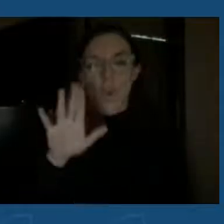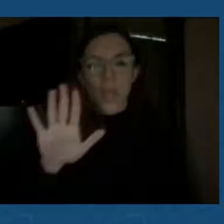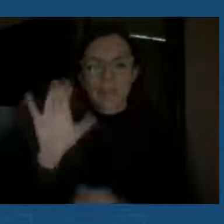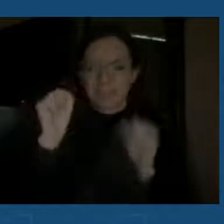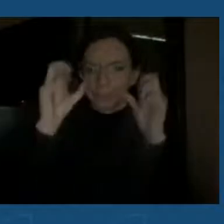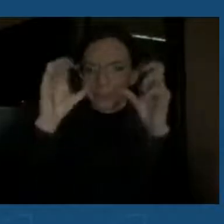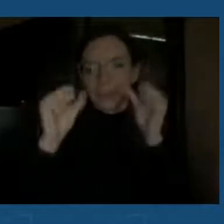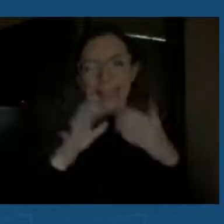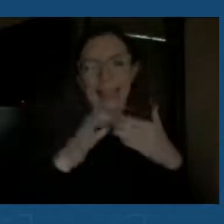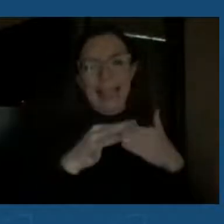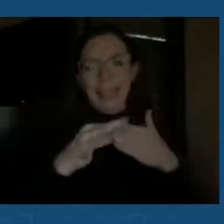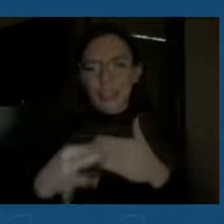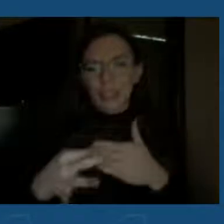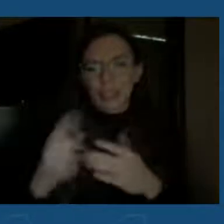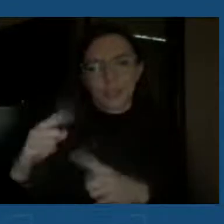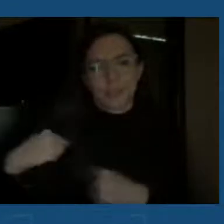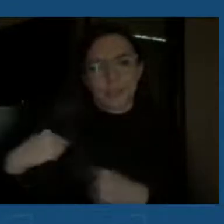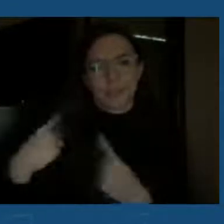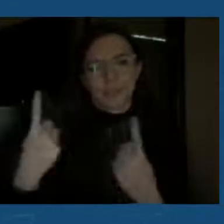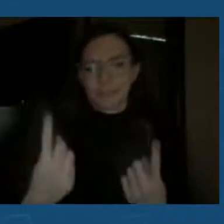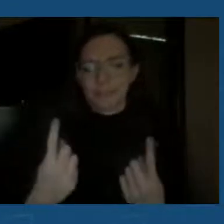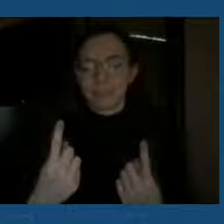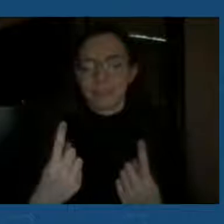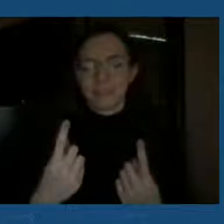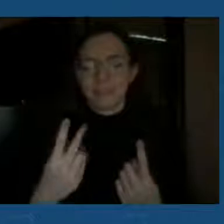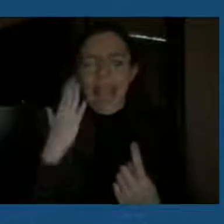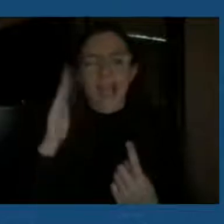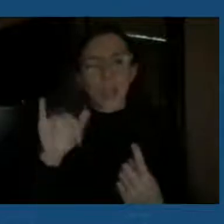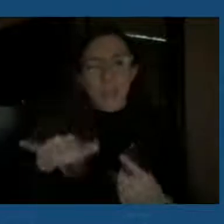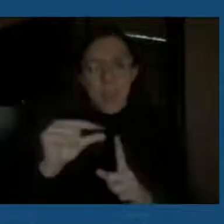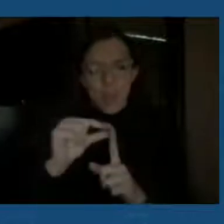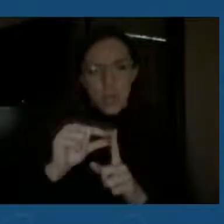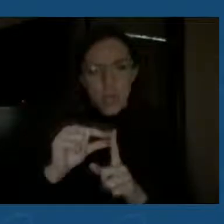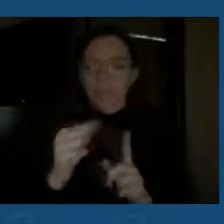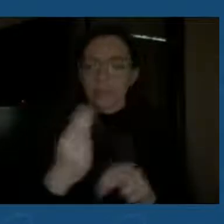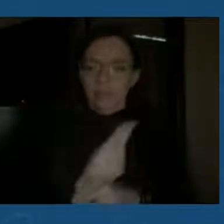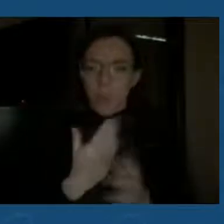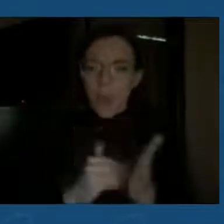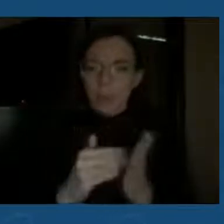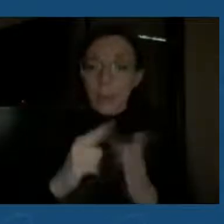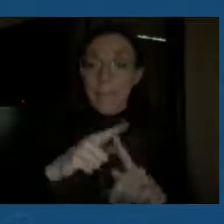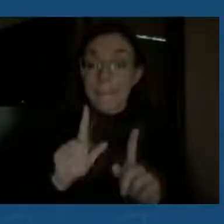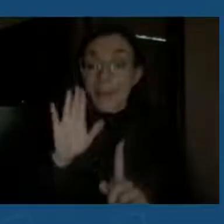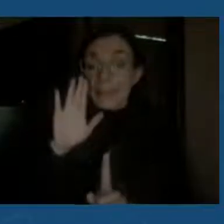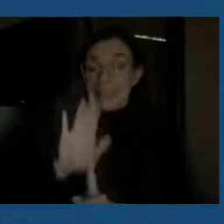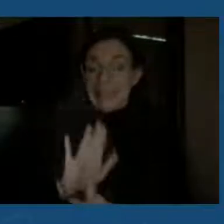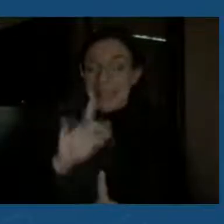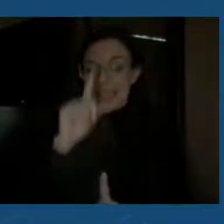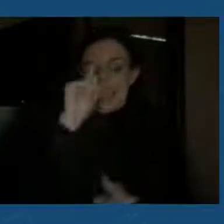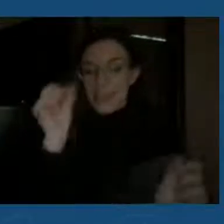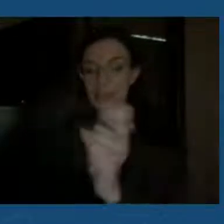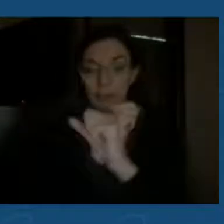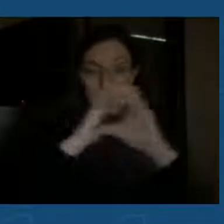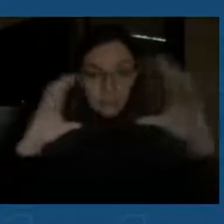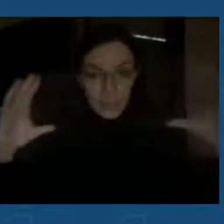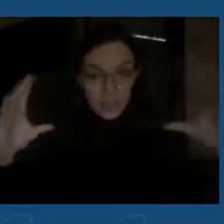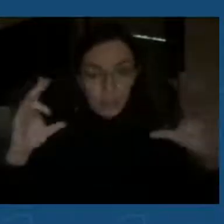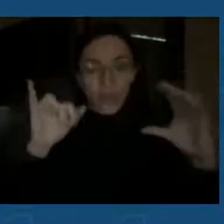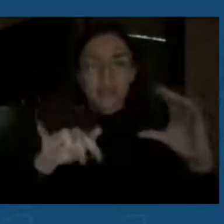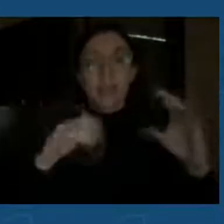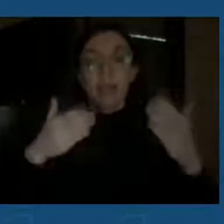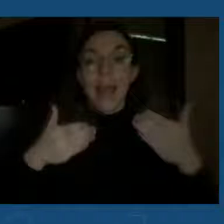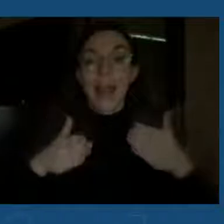leadership, and that's an overused word sometimes, but it was his vision that allowed this